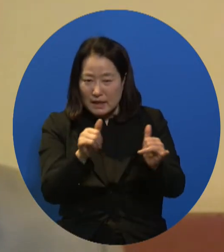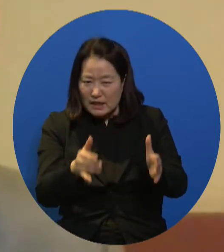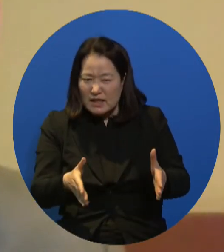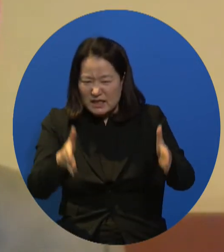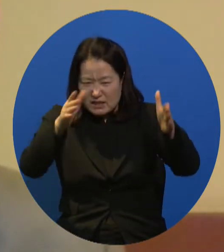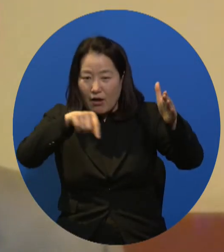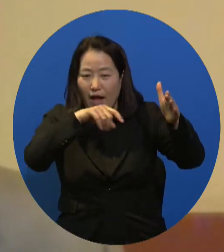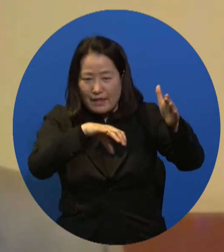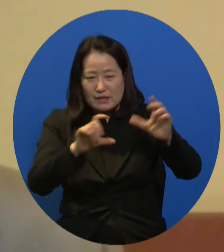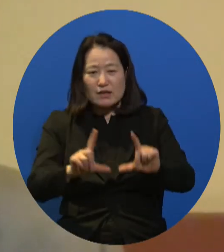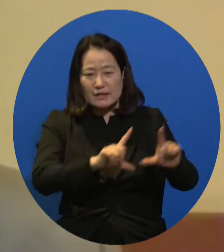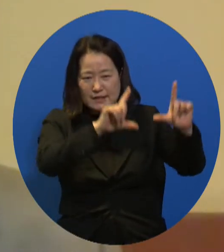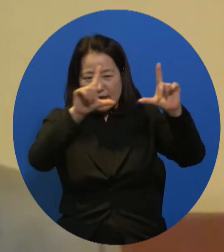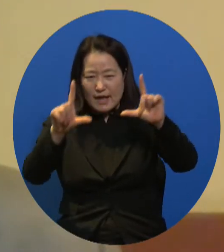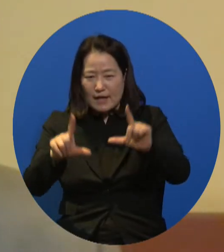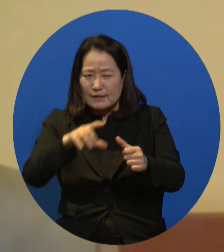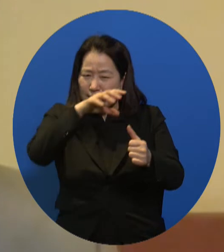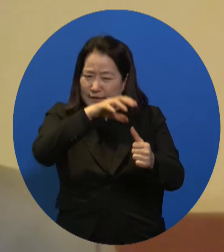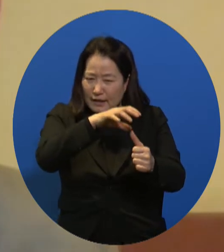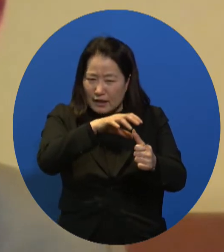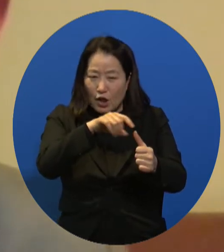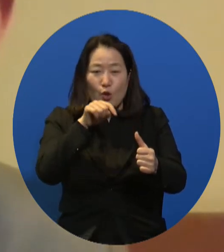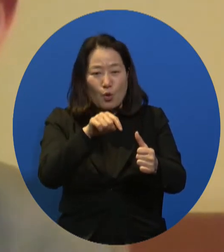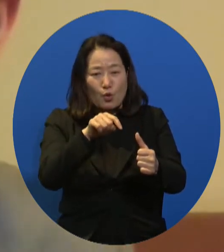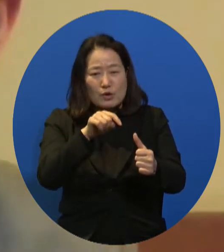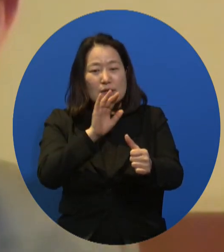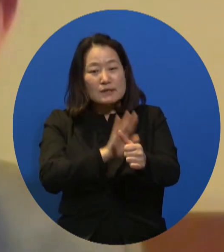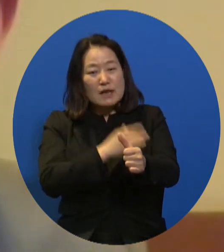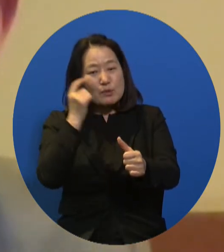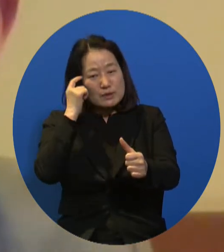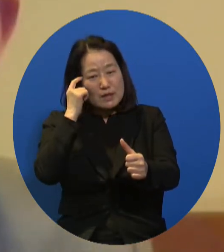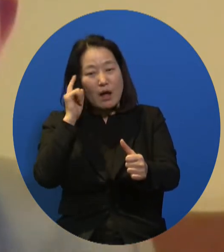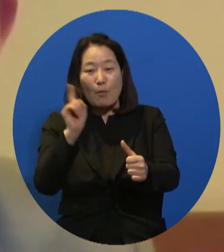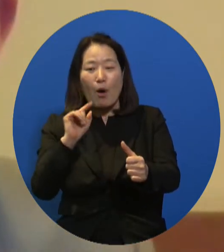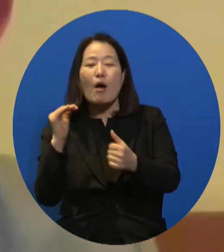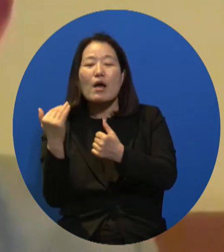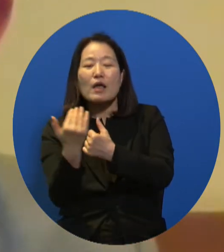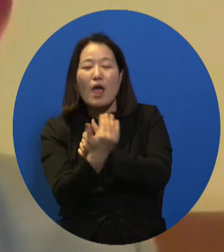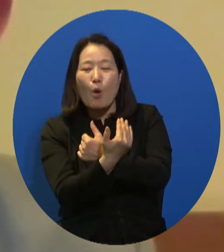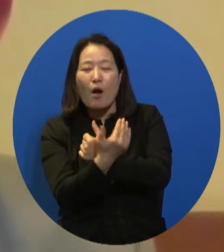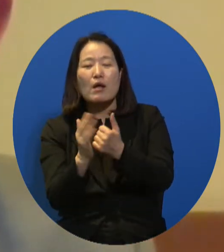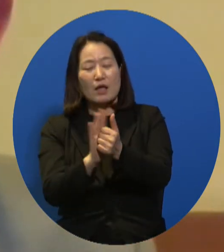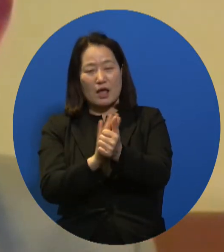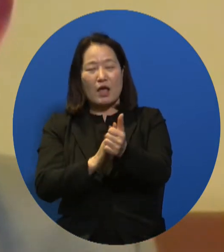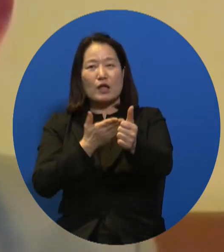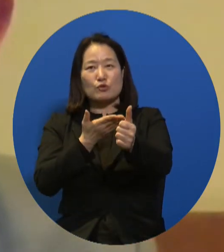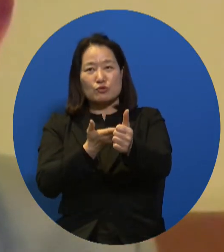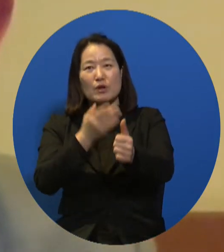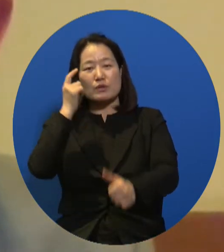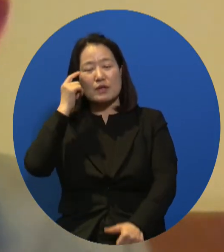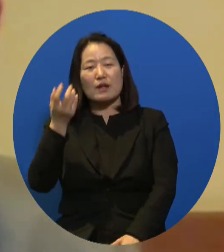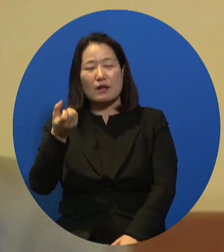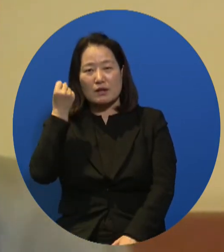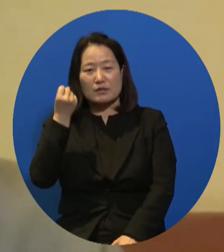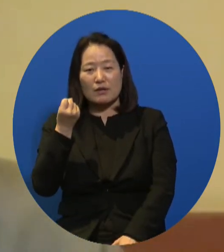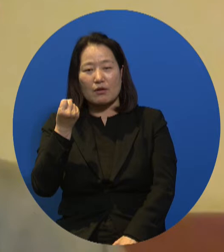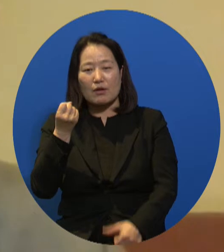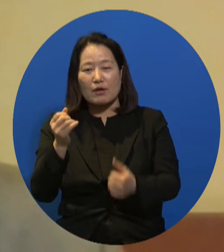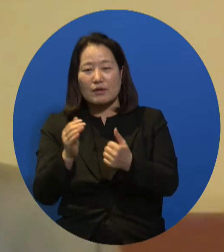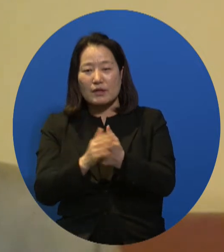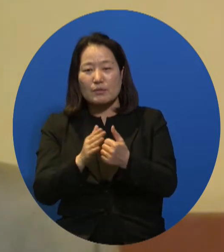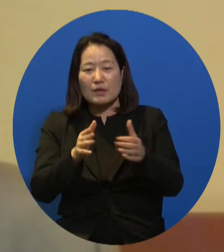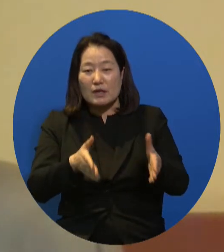and expanding the system of institutions in the country. Dear friends, the